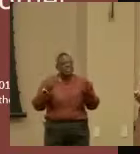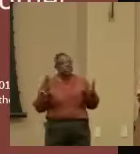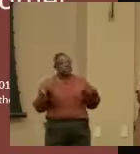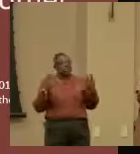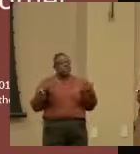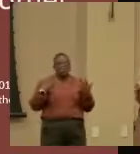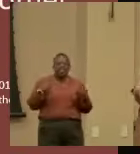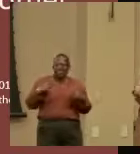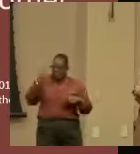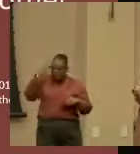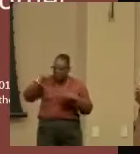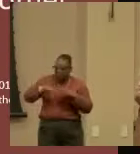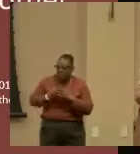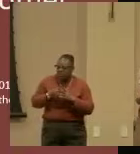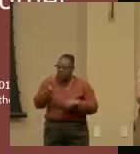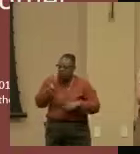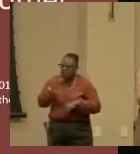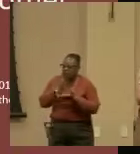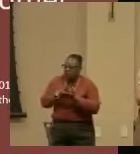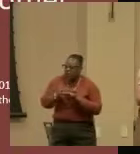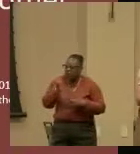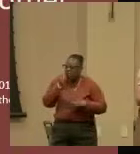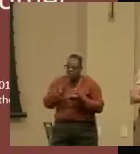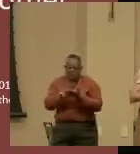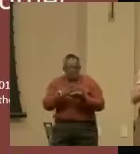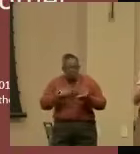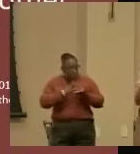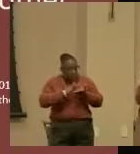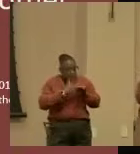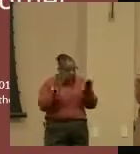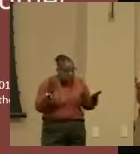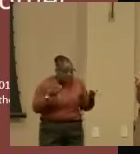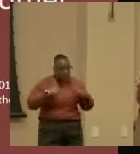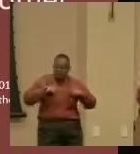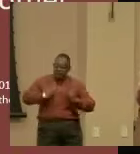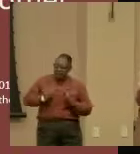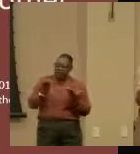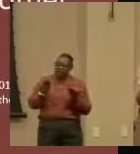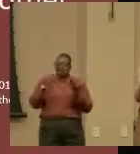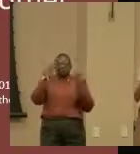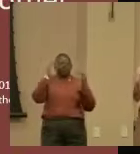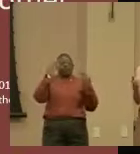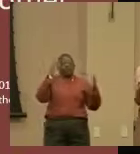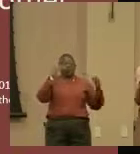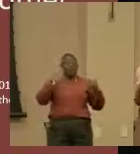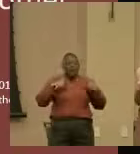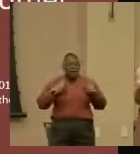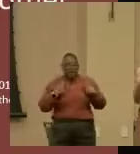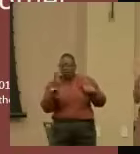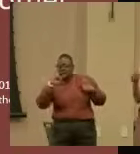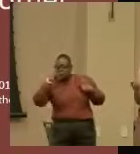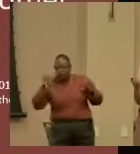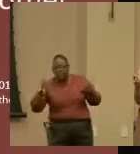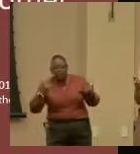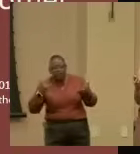I actually think I'm going through early menopause. I don't know if this is my medications. I don't know if I'm just tired. Like, I thankfully have 2 kids